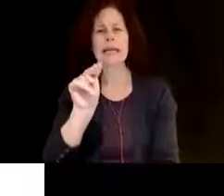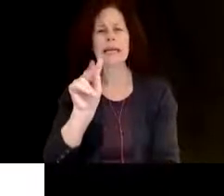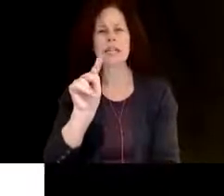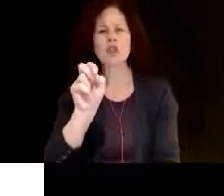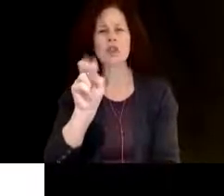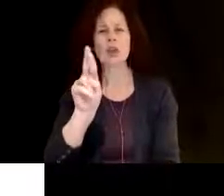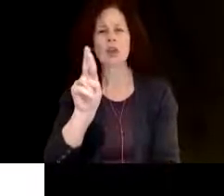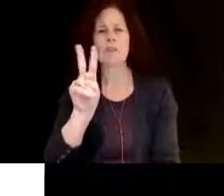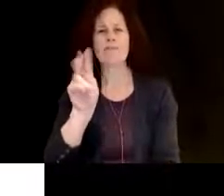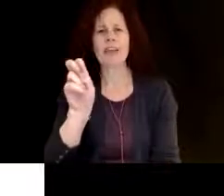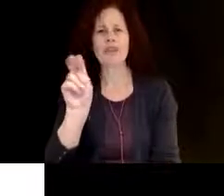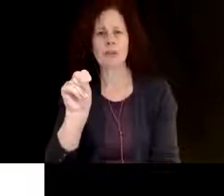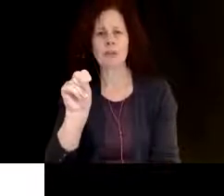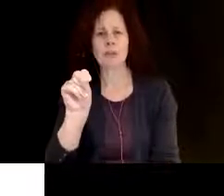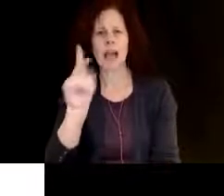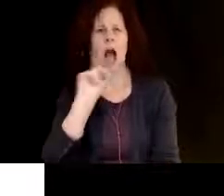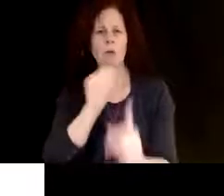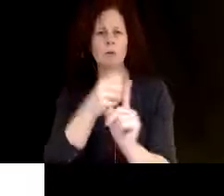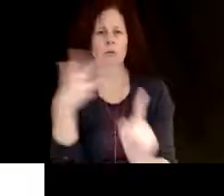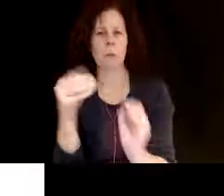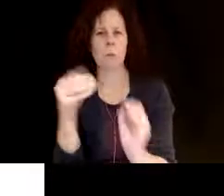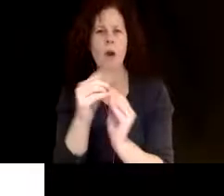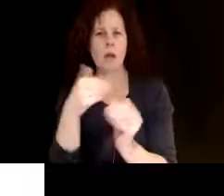will discuss next. Next slide.